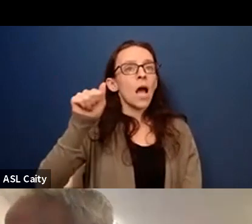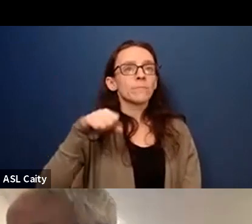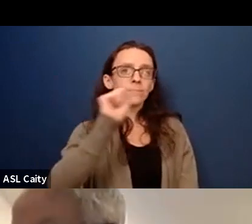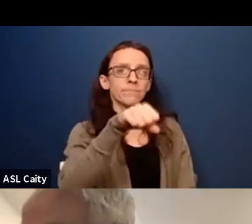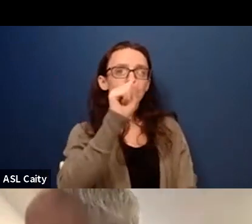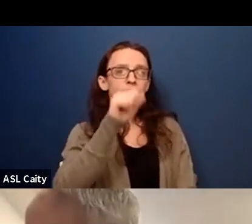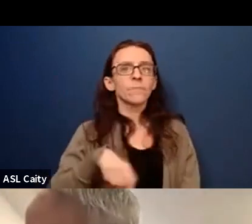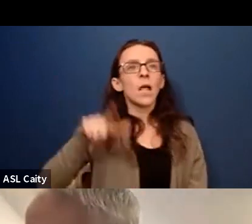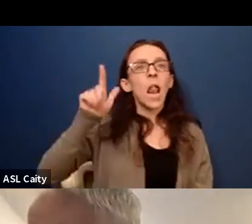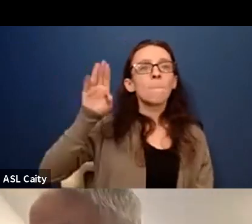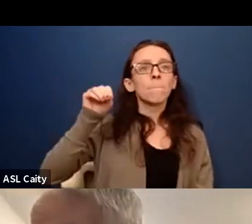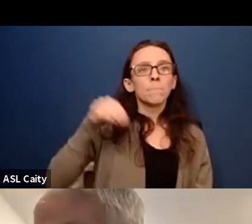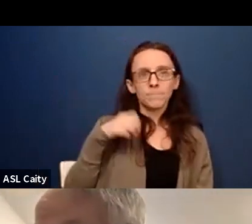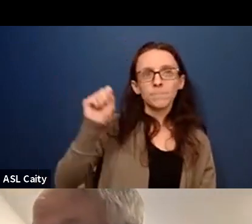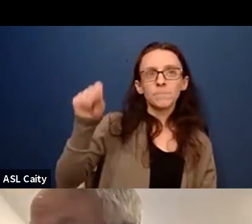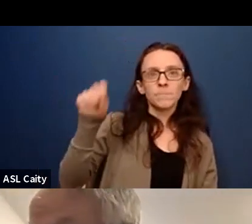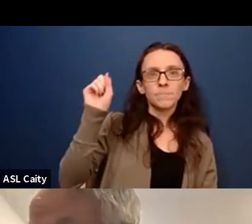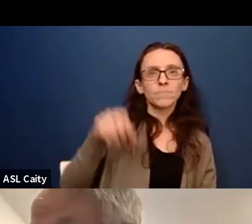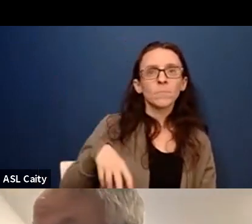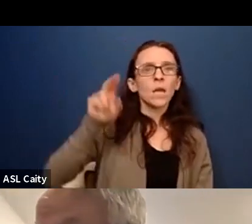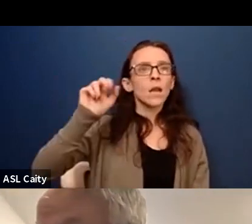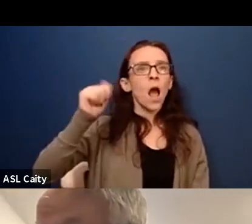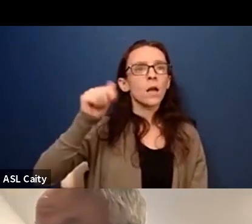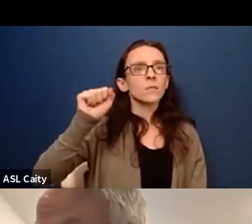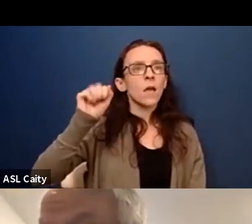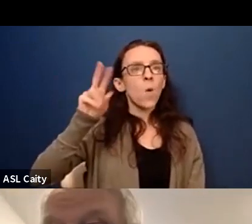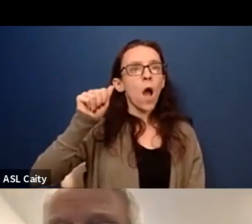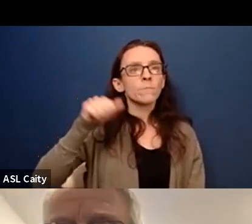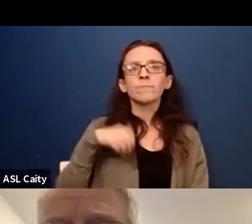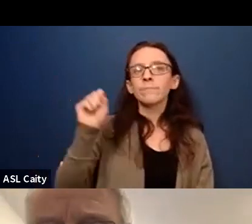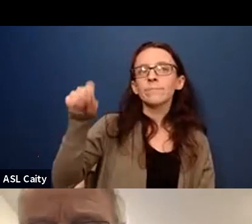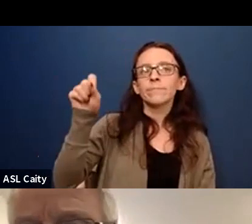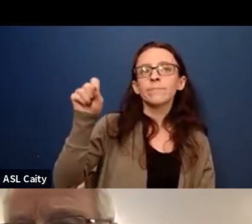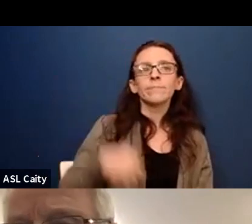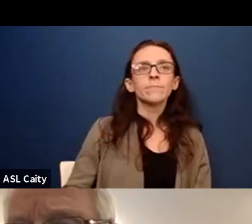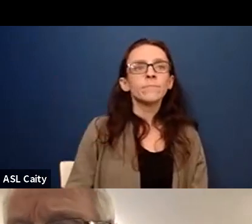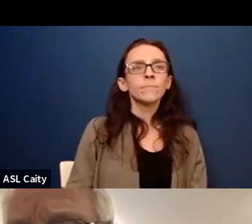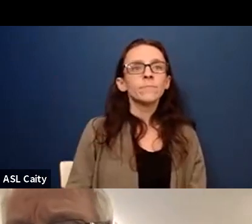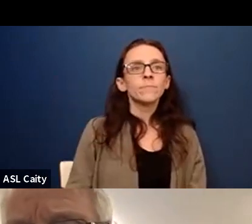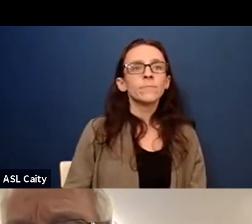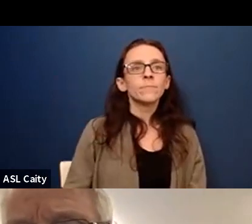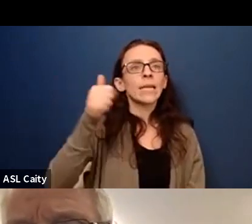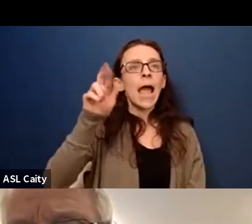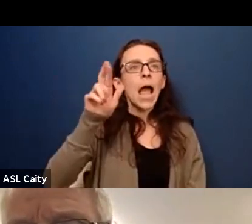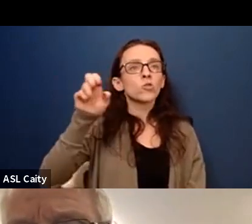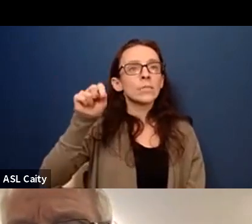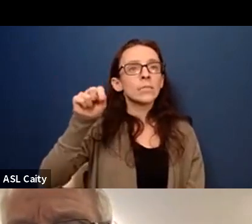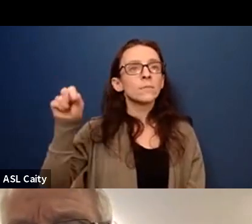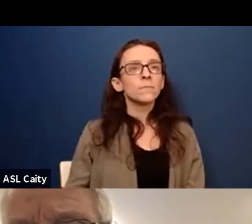Lam? Yes. Ms. Nagasawa? Yes. Ms. Garrett?